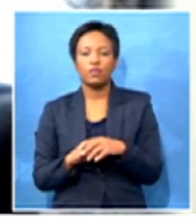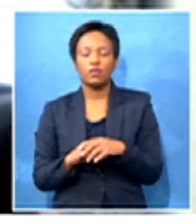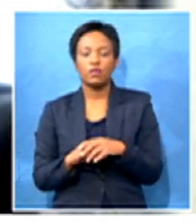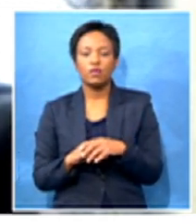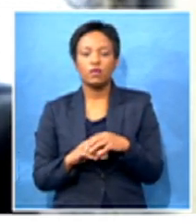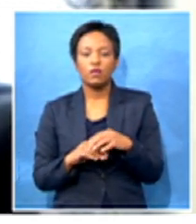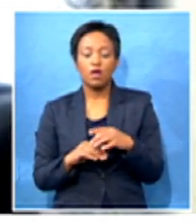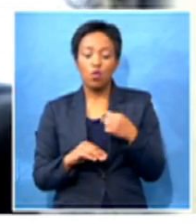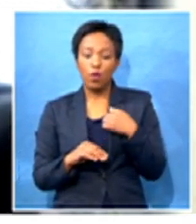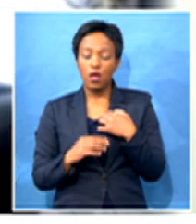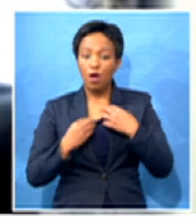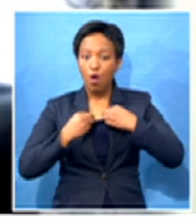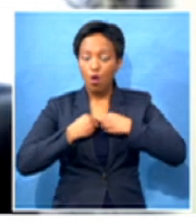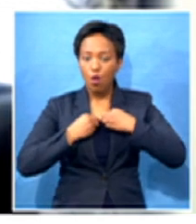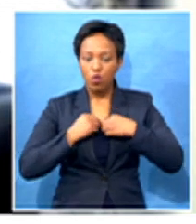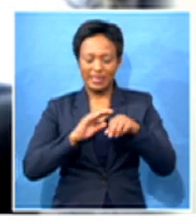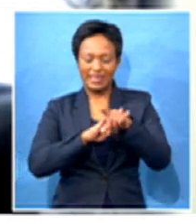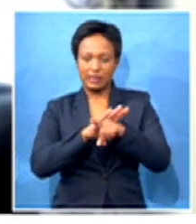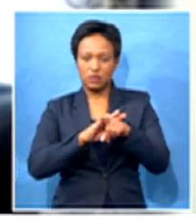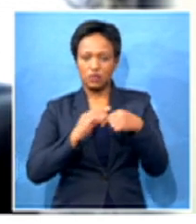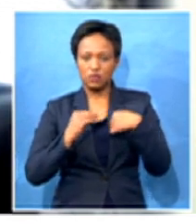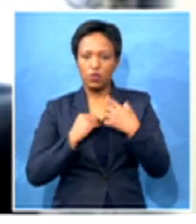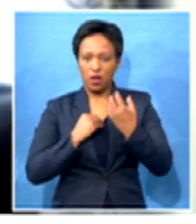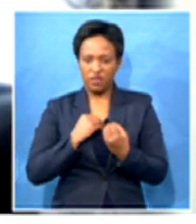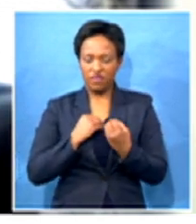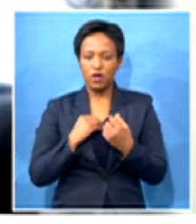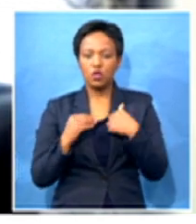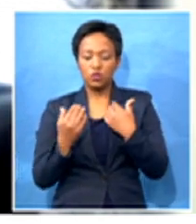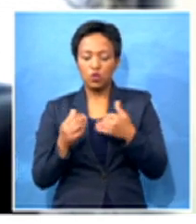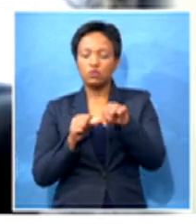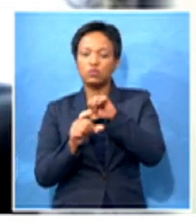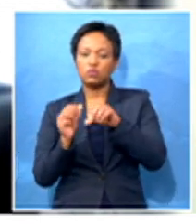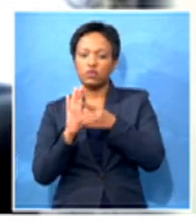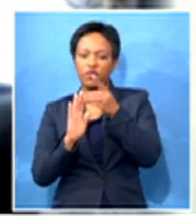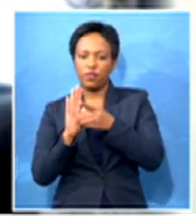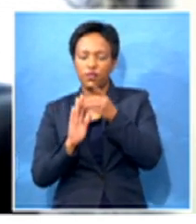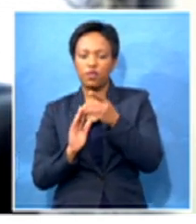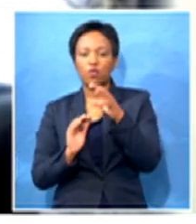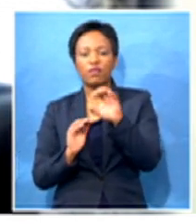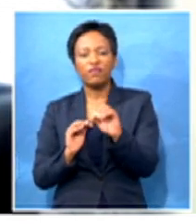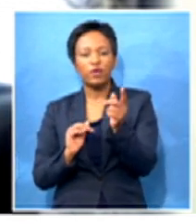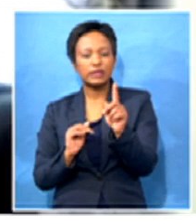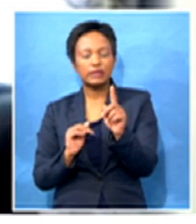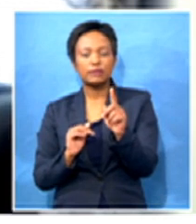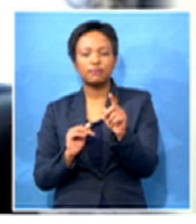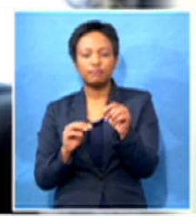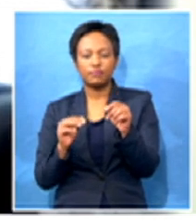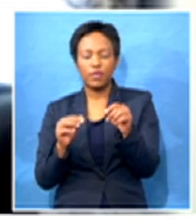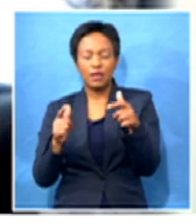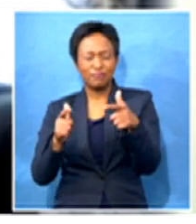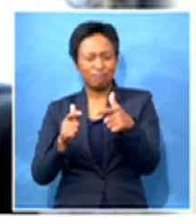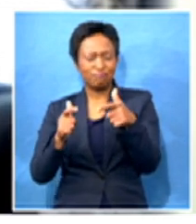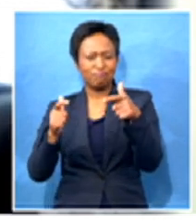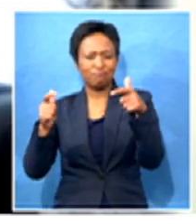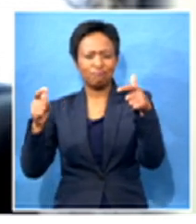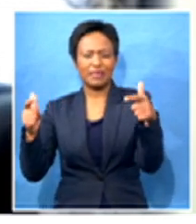districts. As social development, we have a very vast province, which is